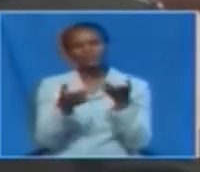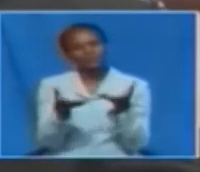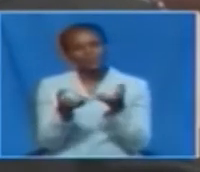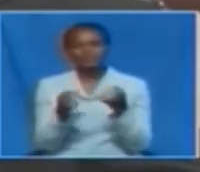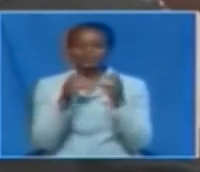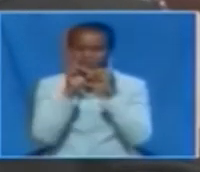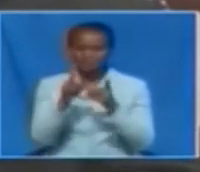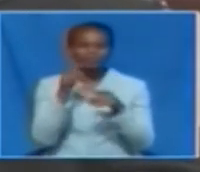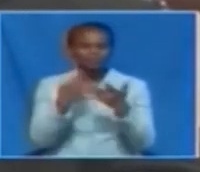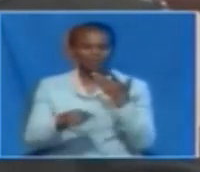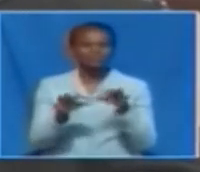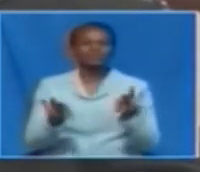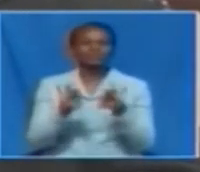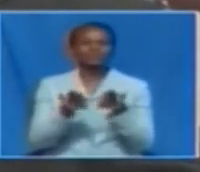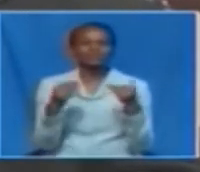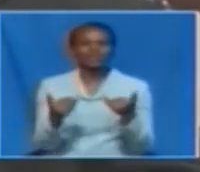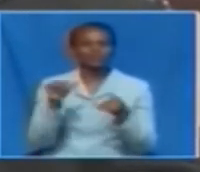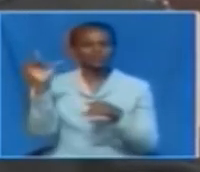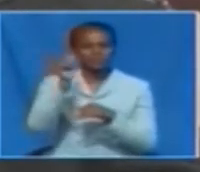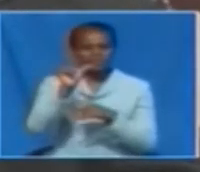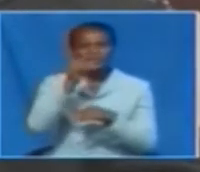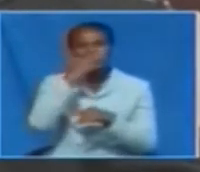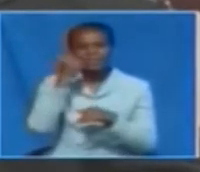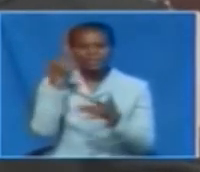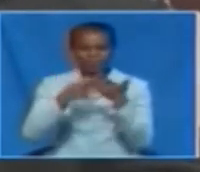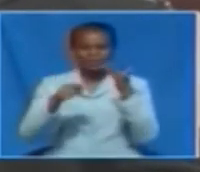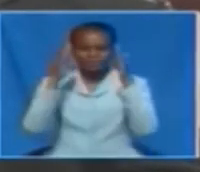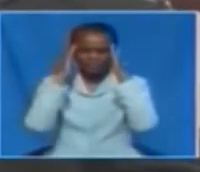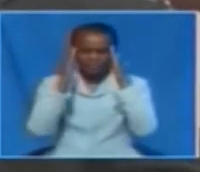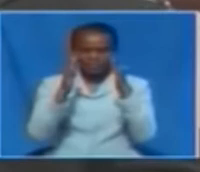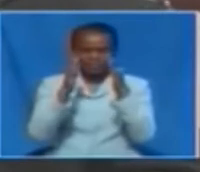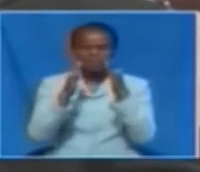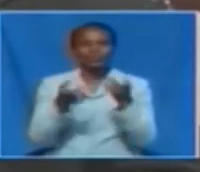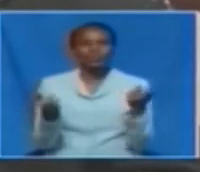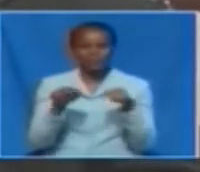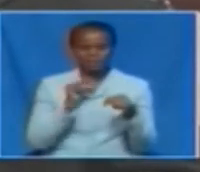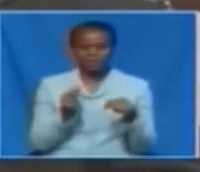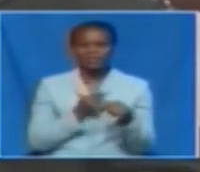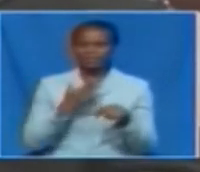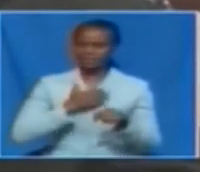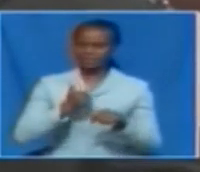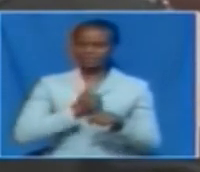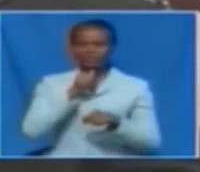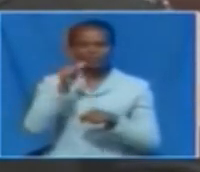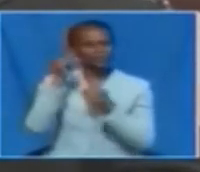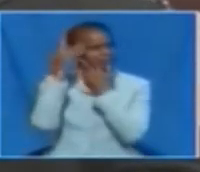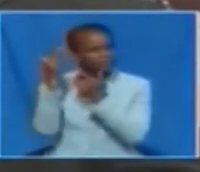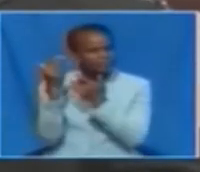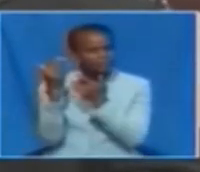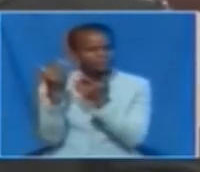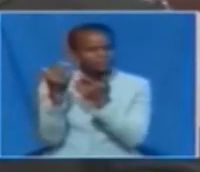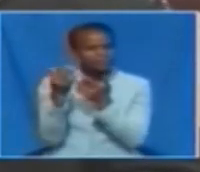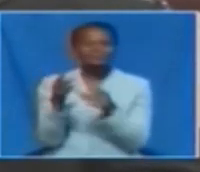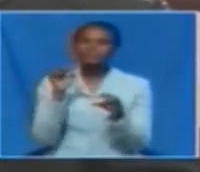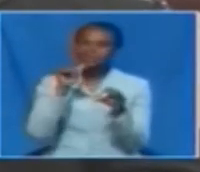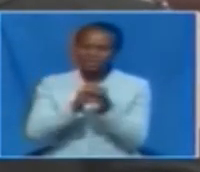What is important now for MMD is to remain focused on why we exist. I did not expect anything less in the